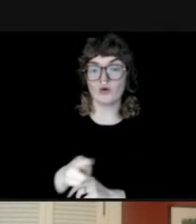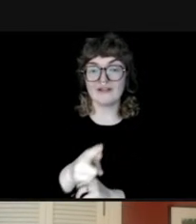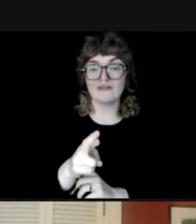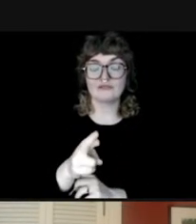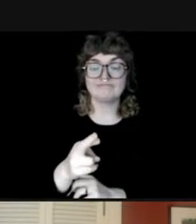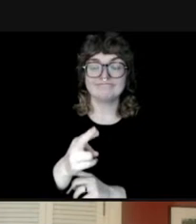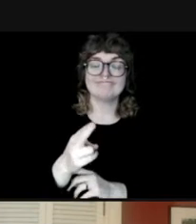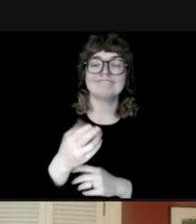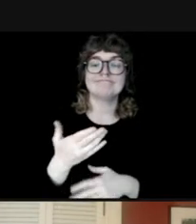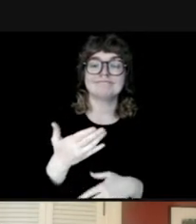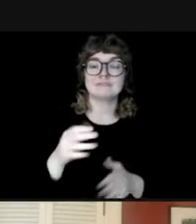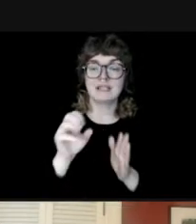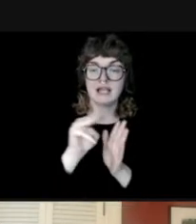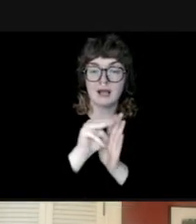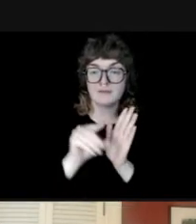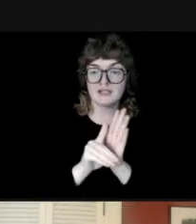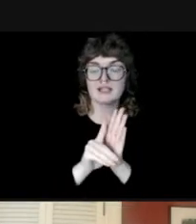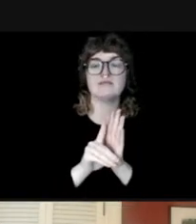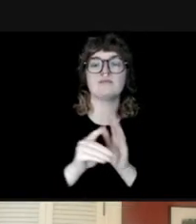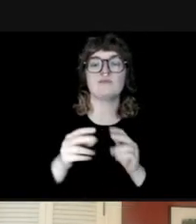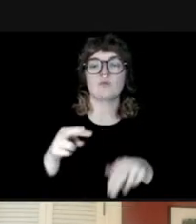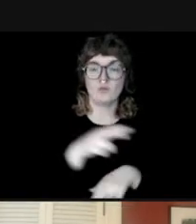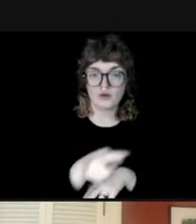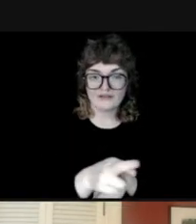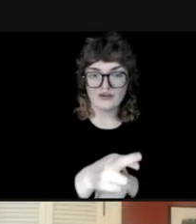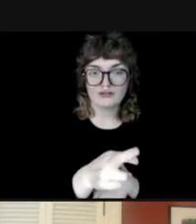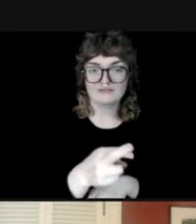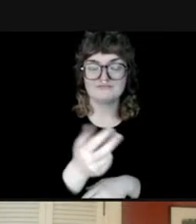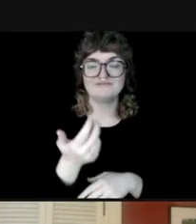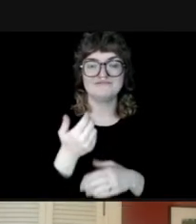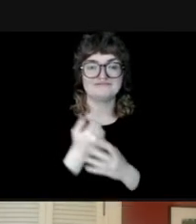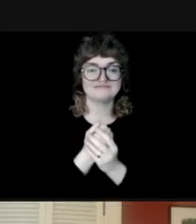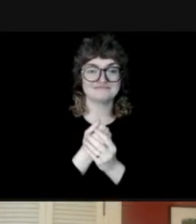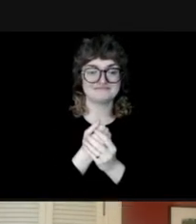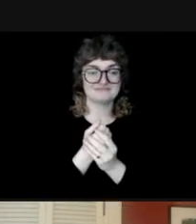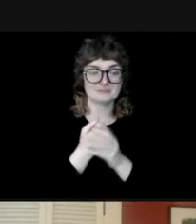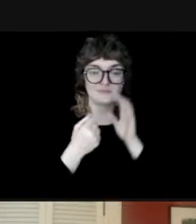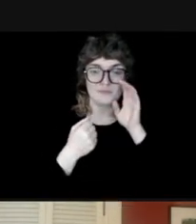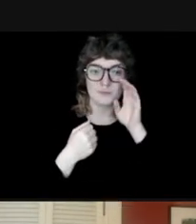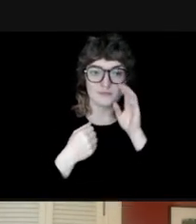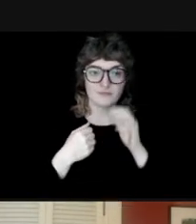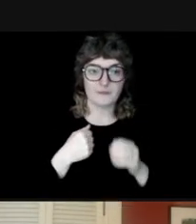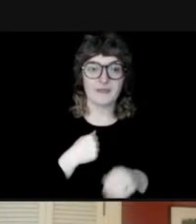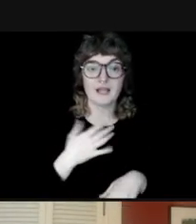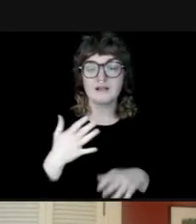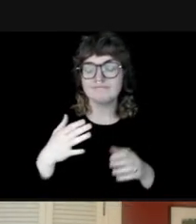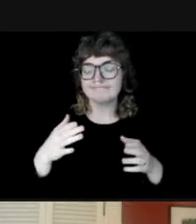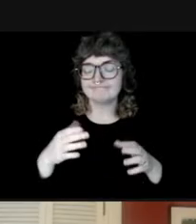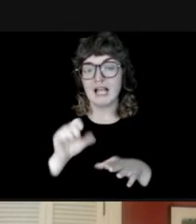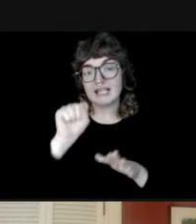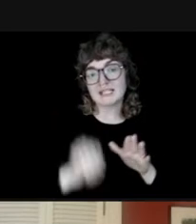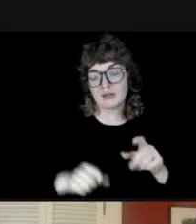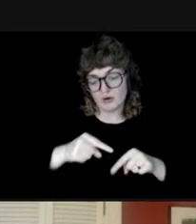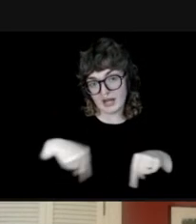way, entirely by Maryland, has given us a wiggly and erratic southern border. Next.